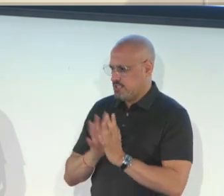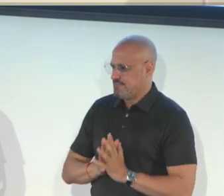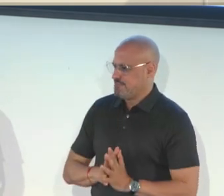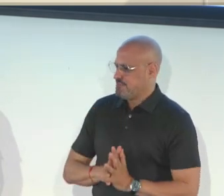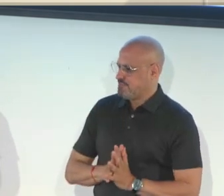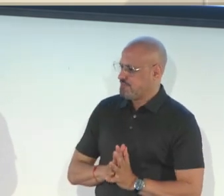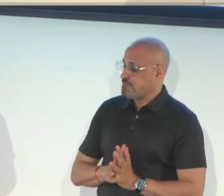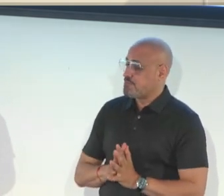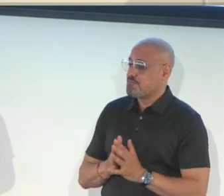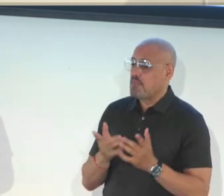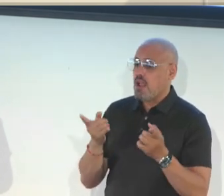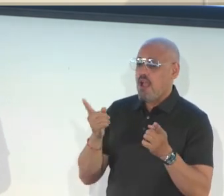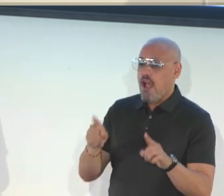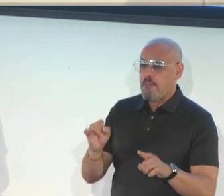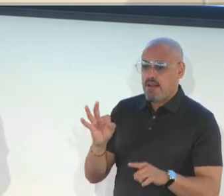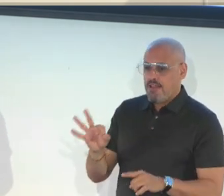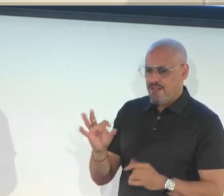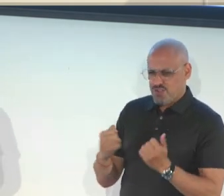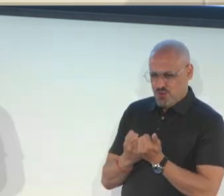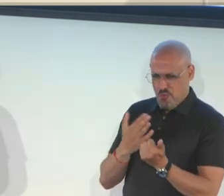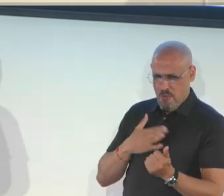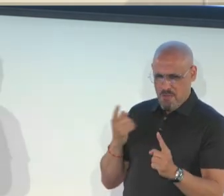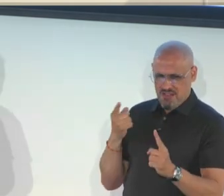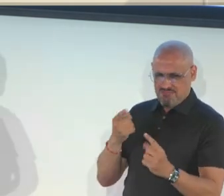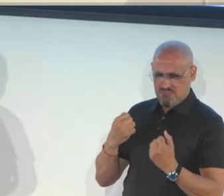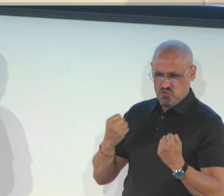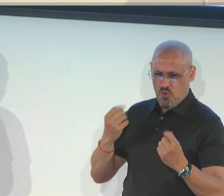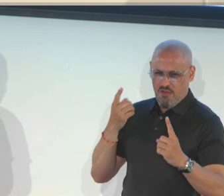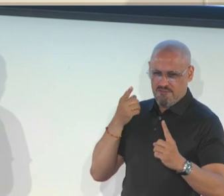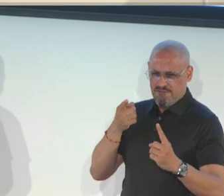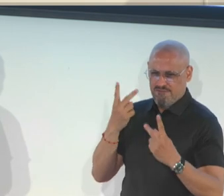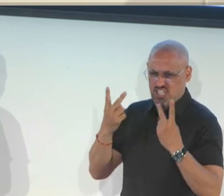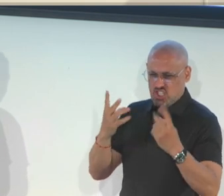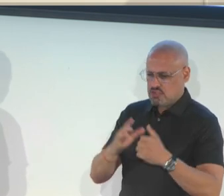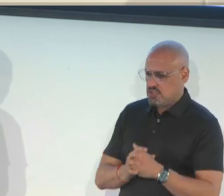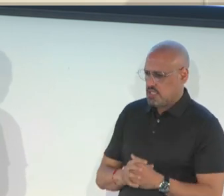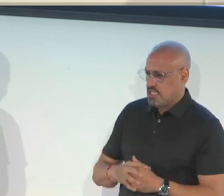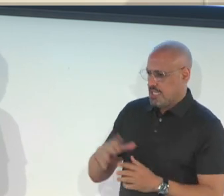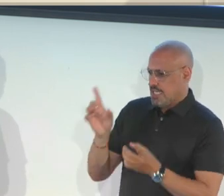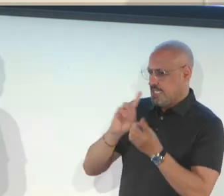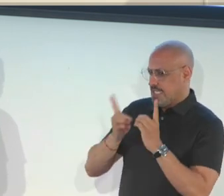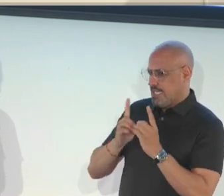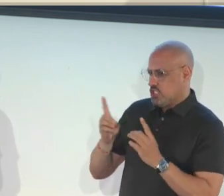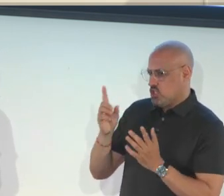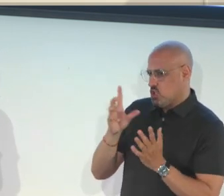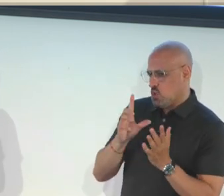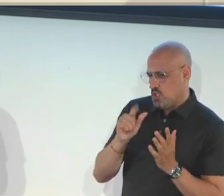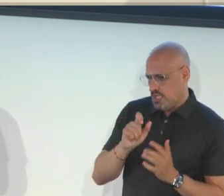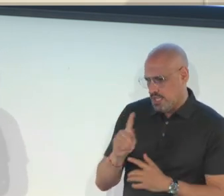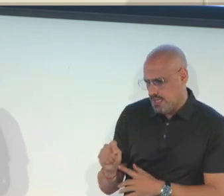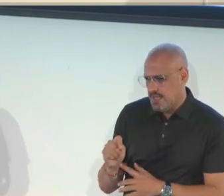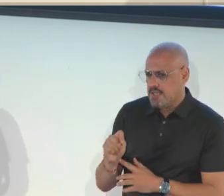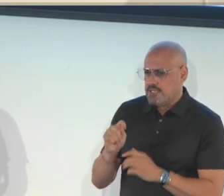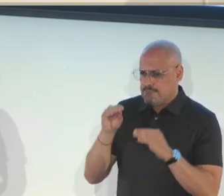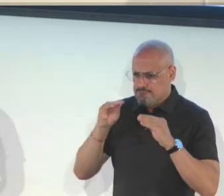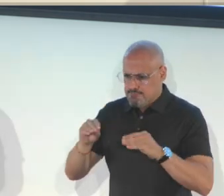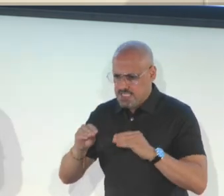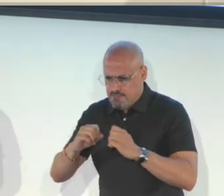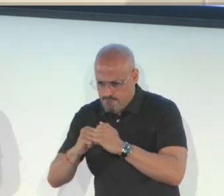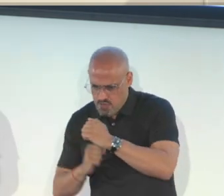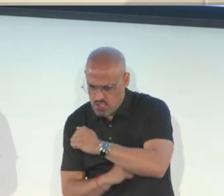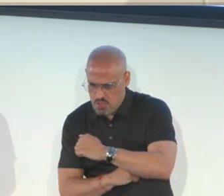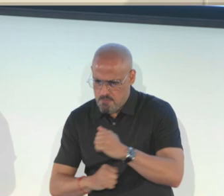So what if, to support this bold vision for the future, digital literacy involved teaching fundamental computer science skills so